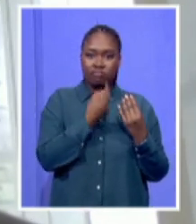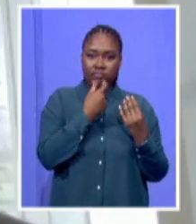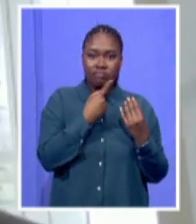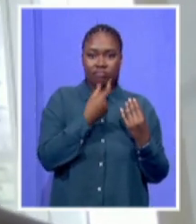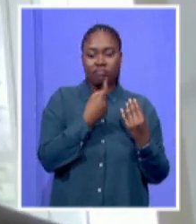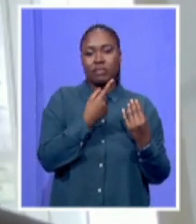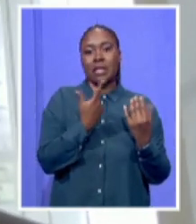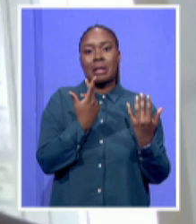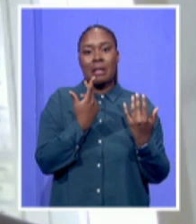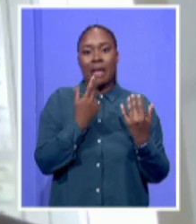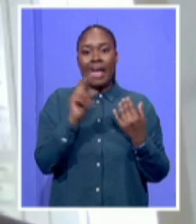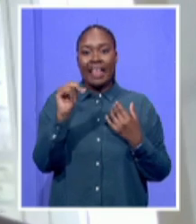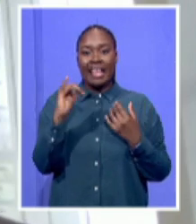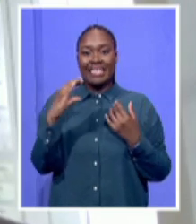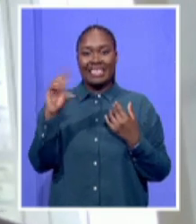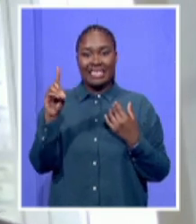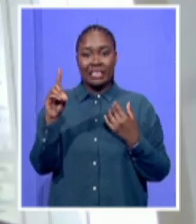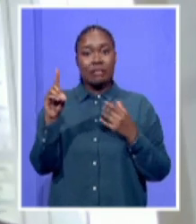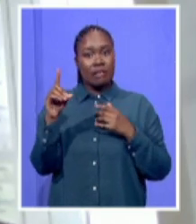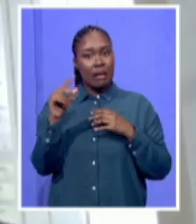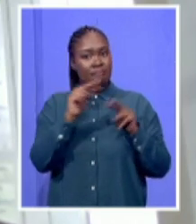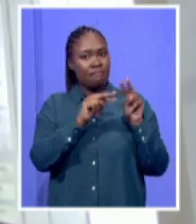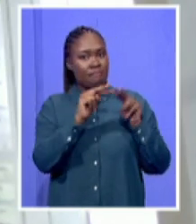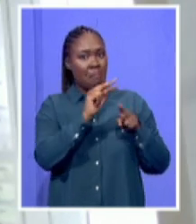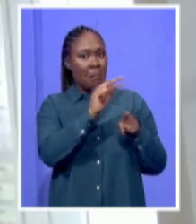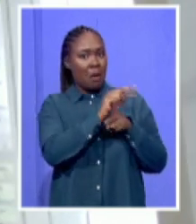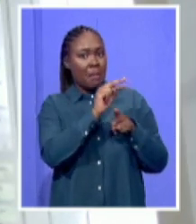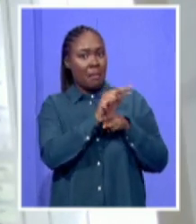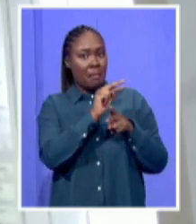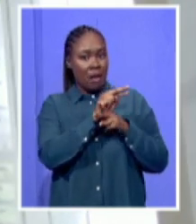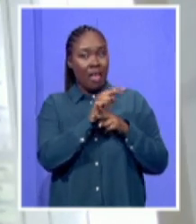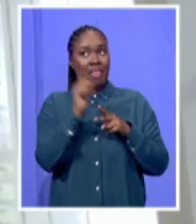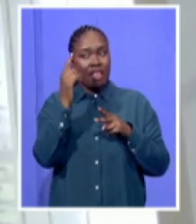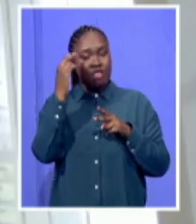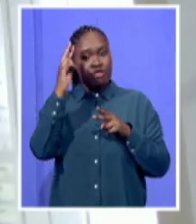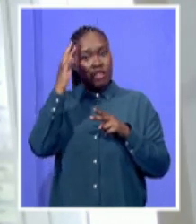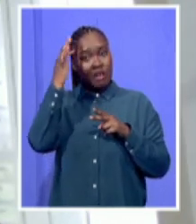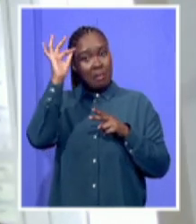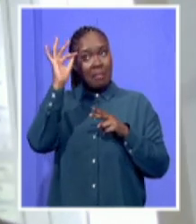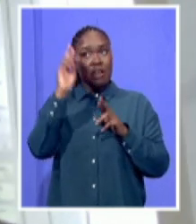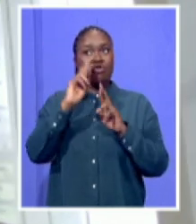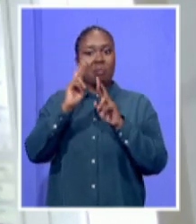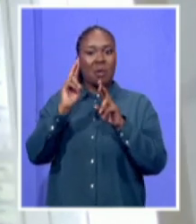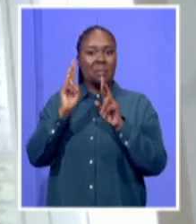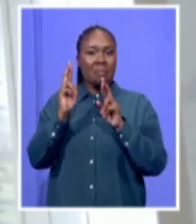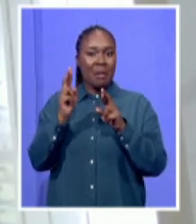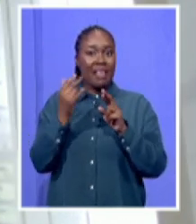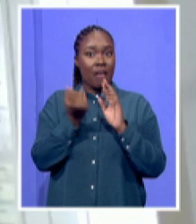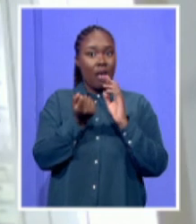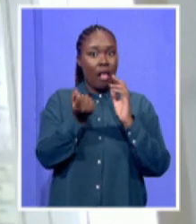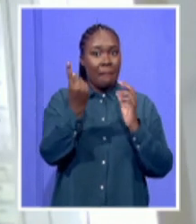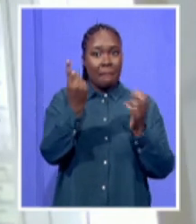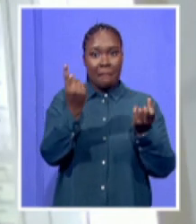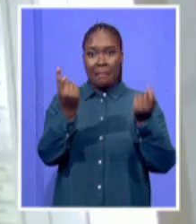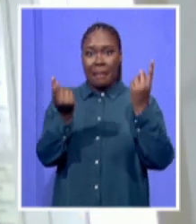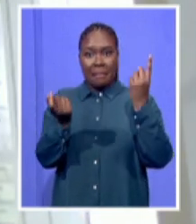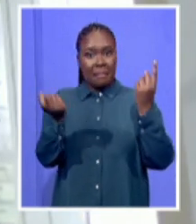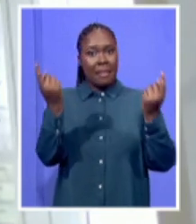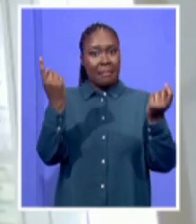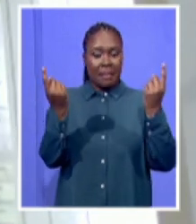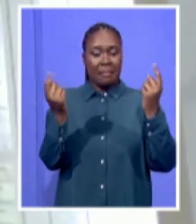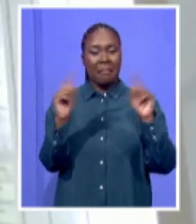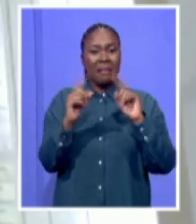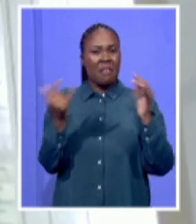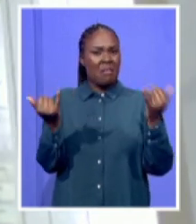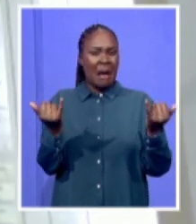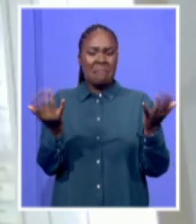the NICD continues to monitor and to report to the department and the minister when there are cases. So for now, we're